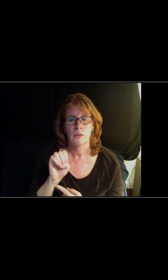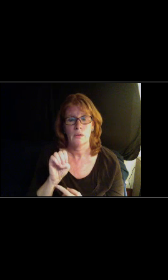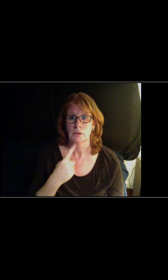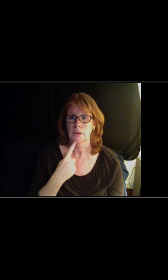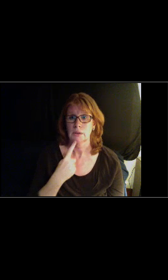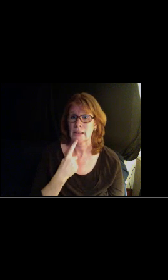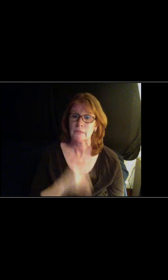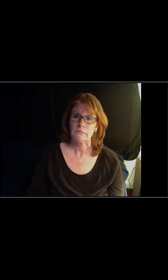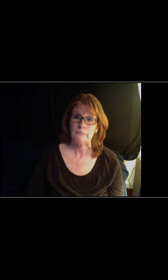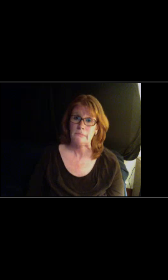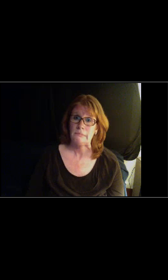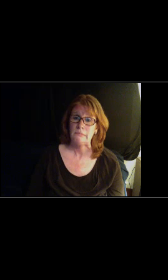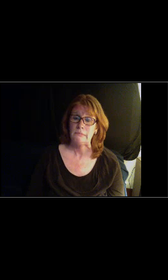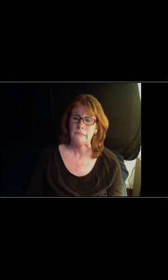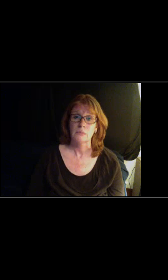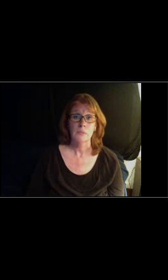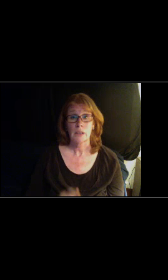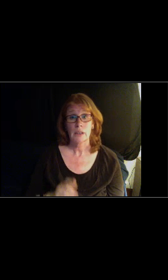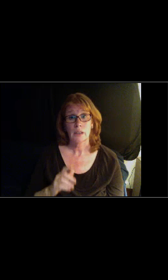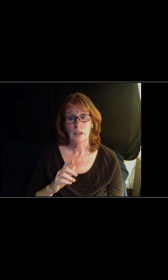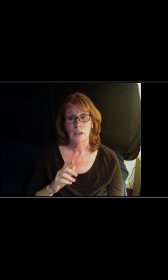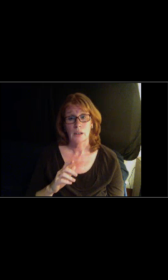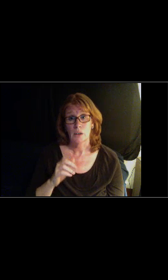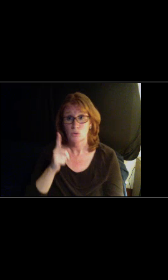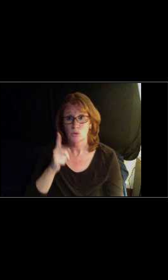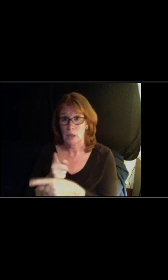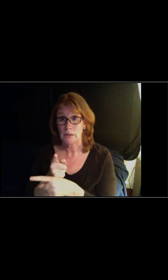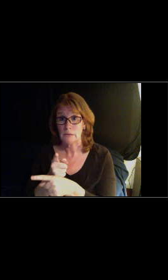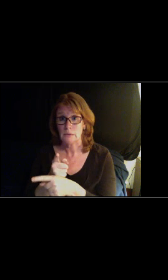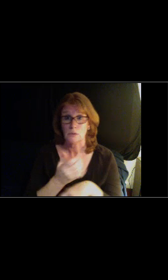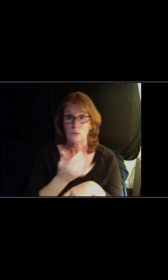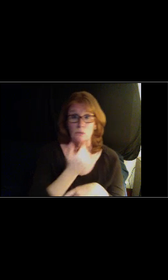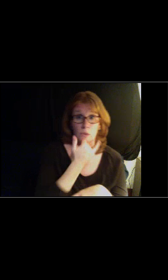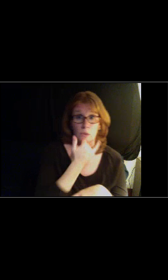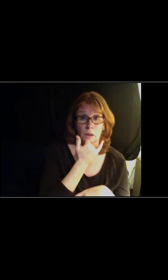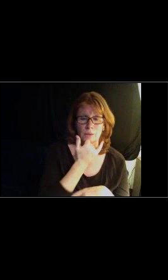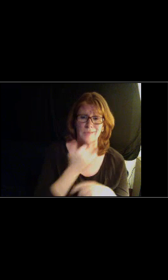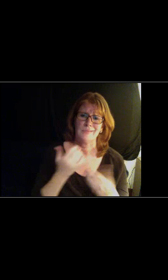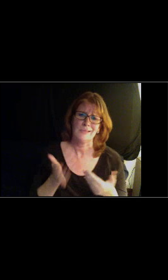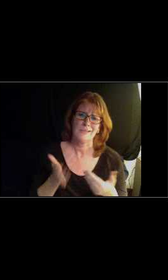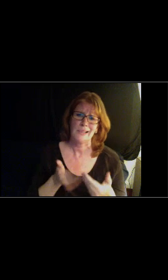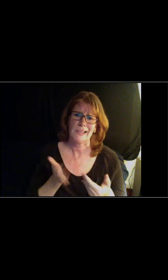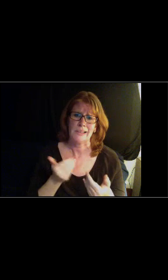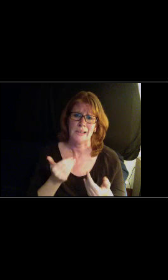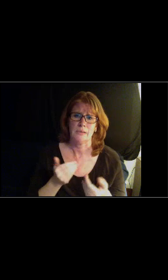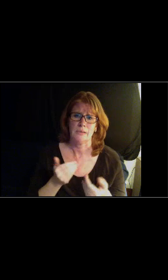This phrase comes from Aristotle. And he said that